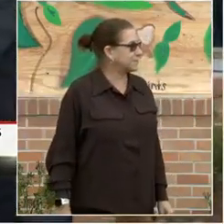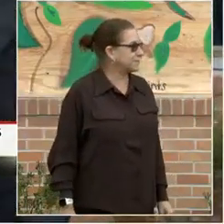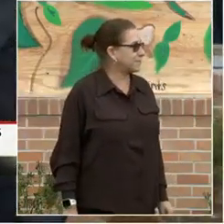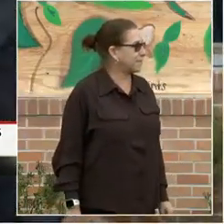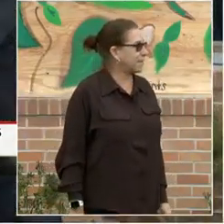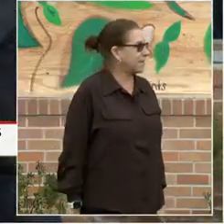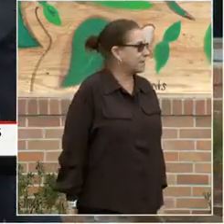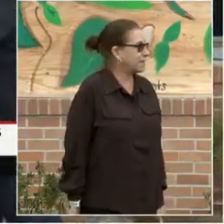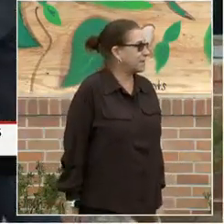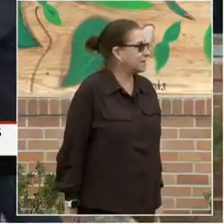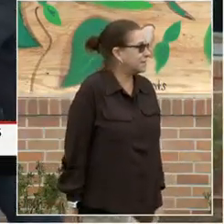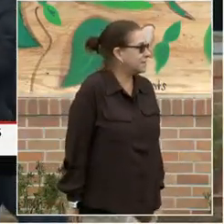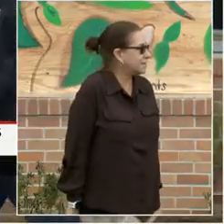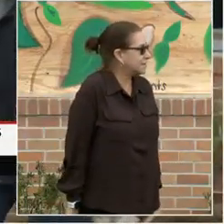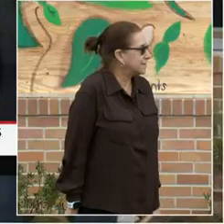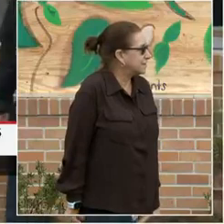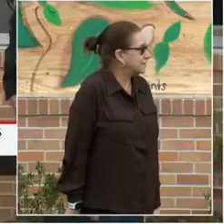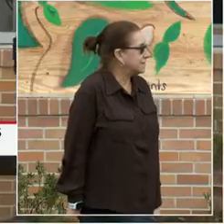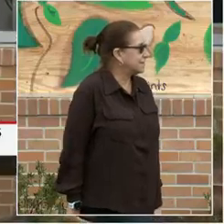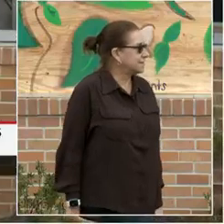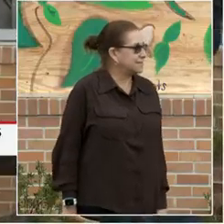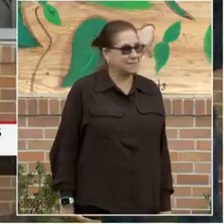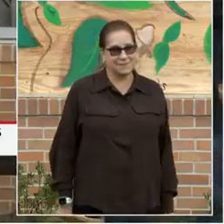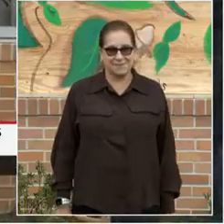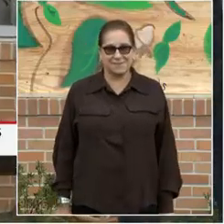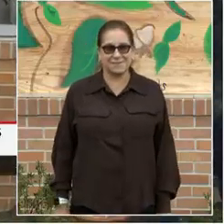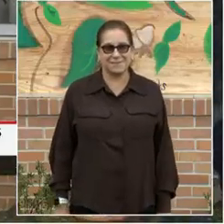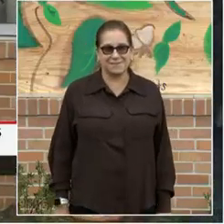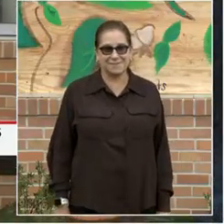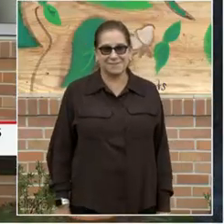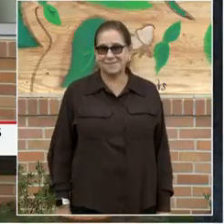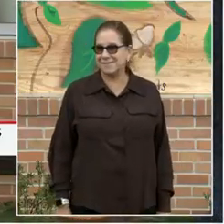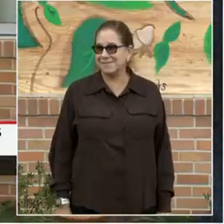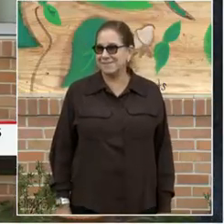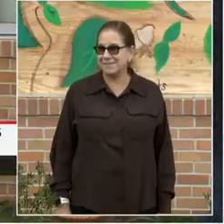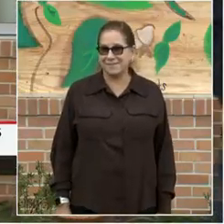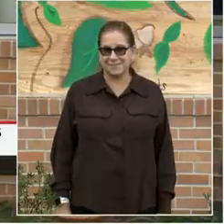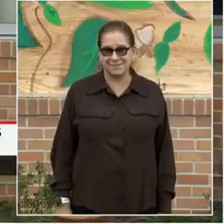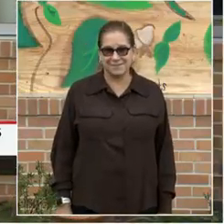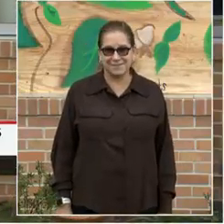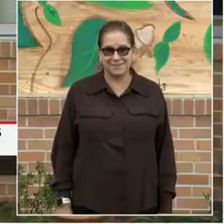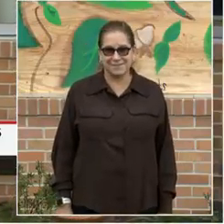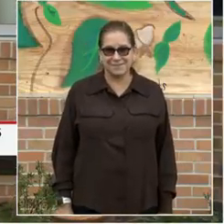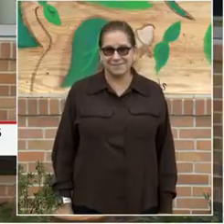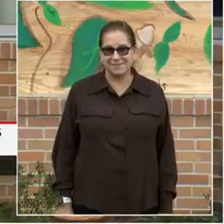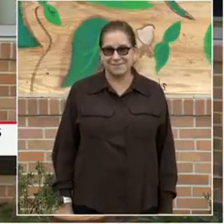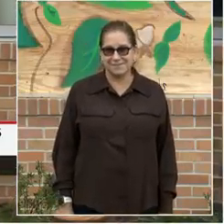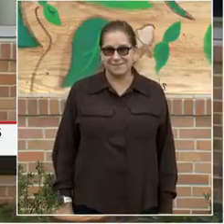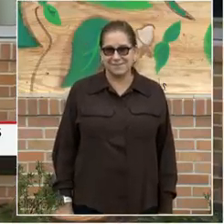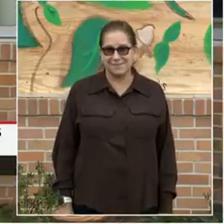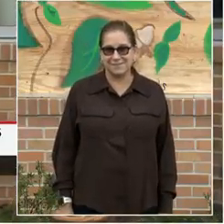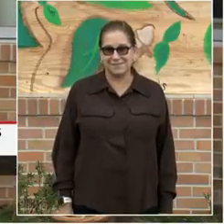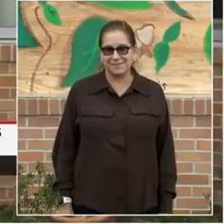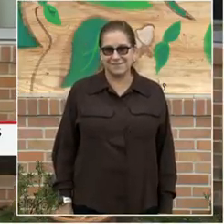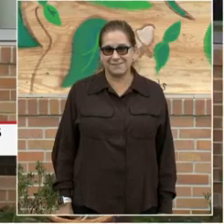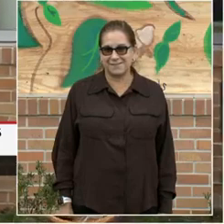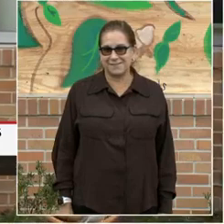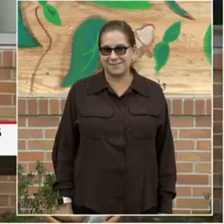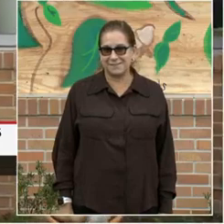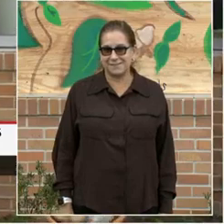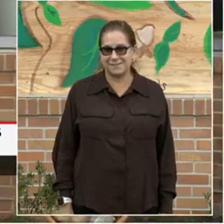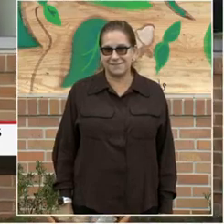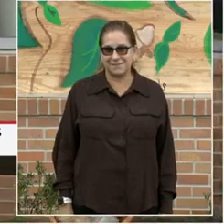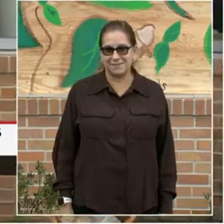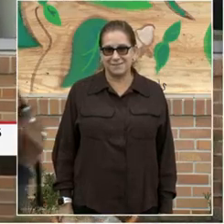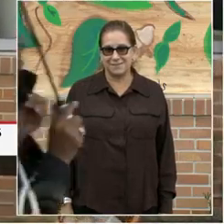She wasn't able to make it. If you want to acknowledge her. Okay, and our Bellevue Citizens Association president, I'm told, sends